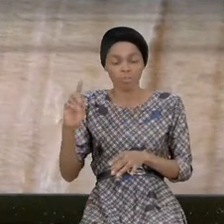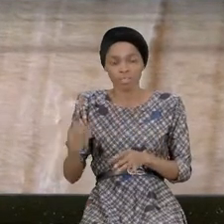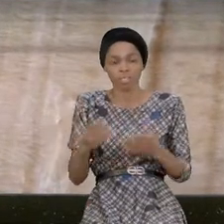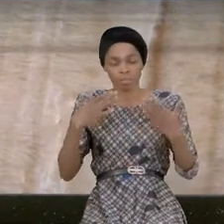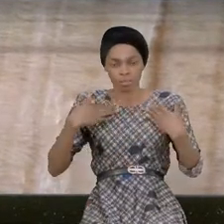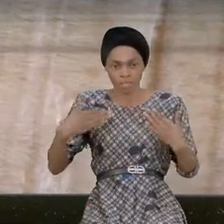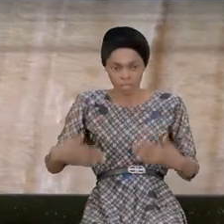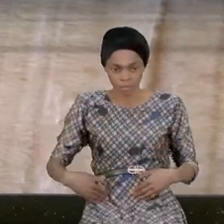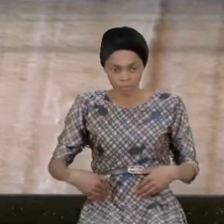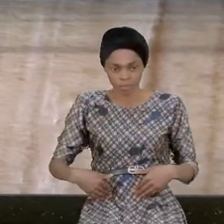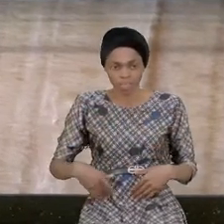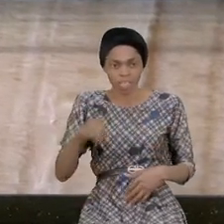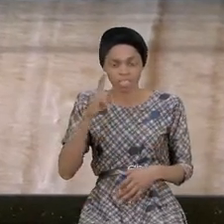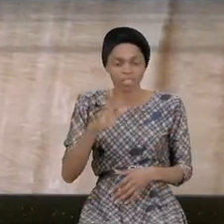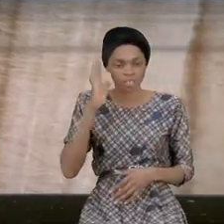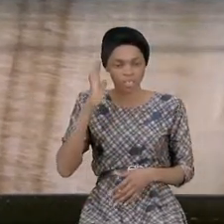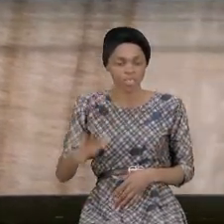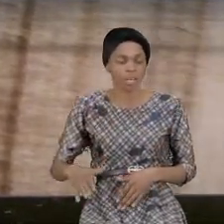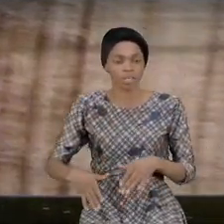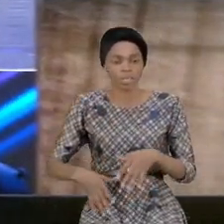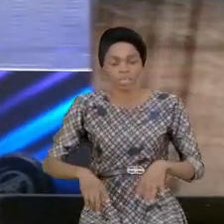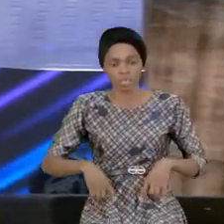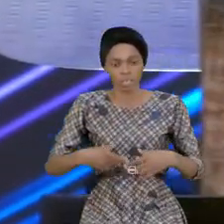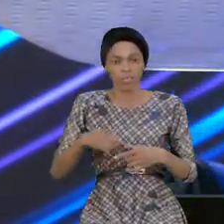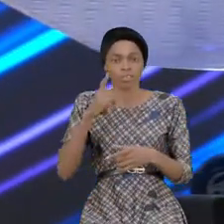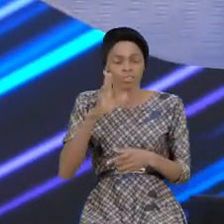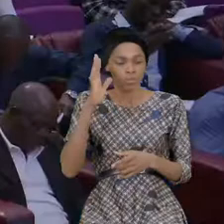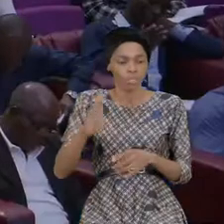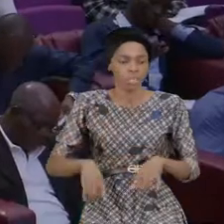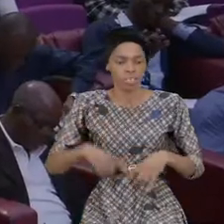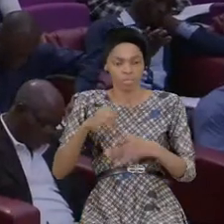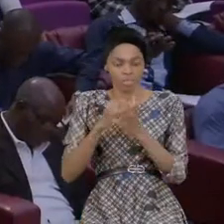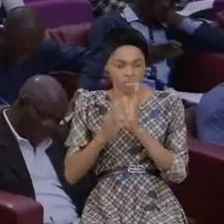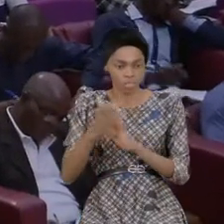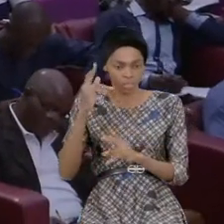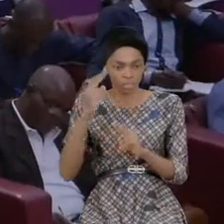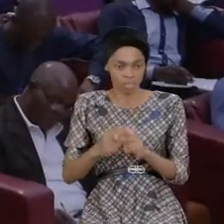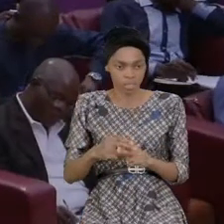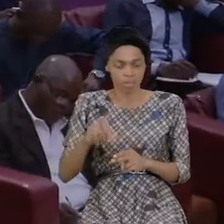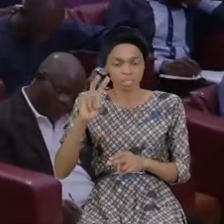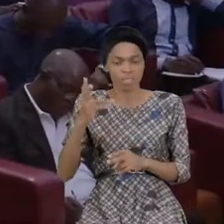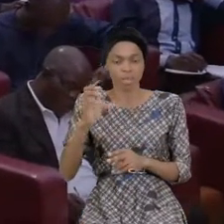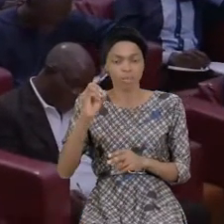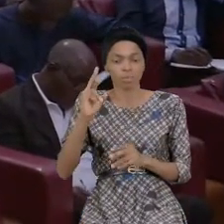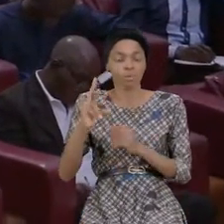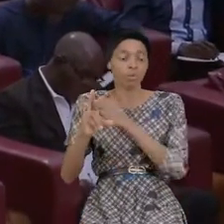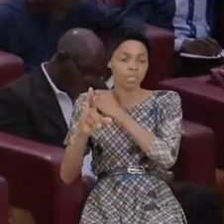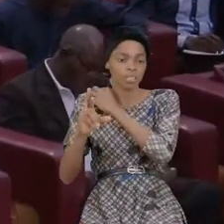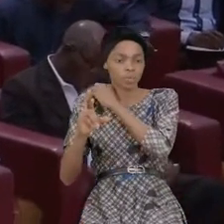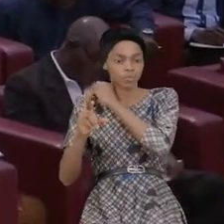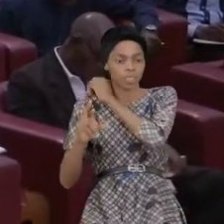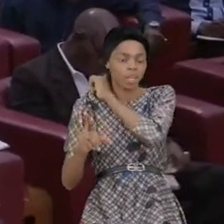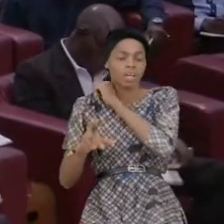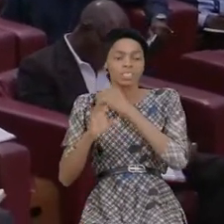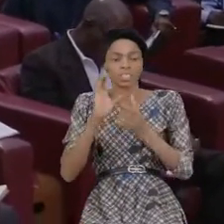body, ye shall live. You will live. 2 Corinthians chapter 7,